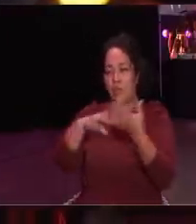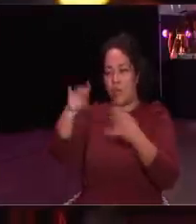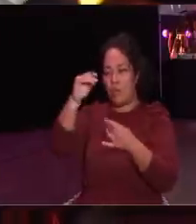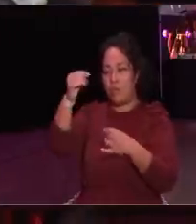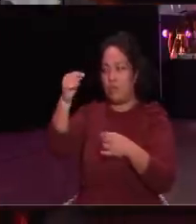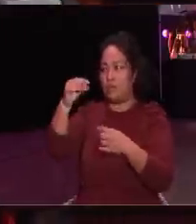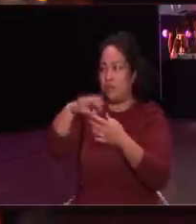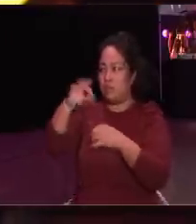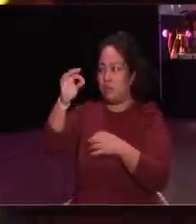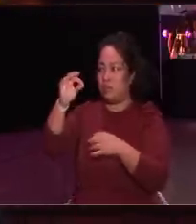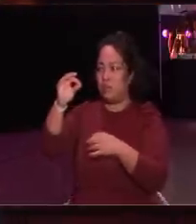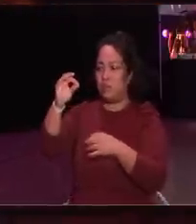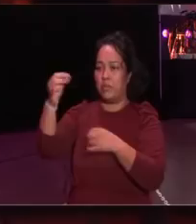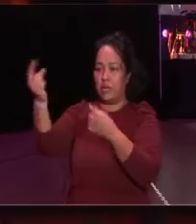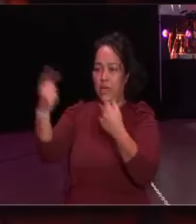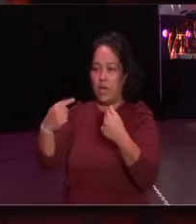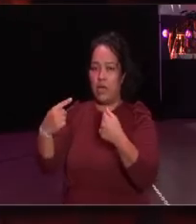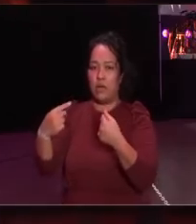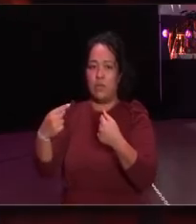comes, les va a dar una fuerza